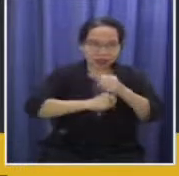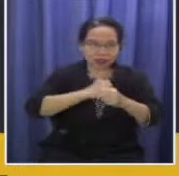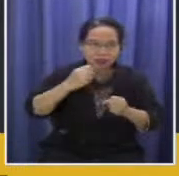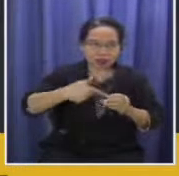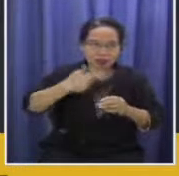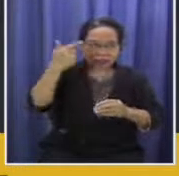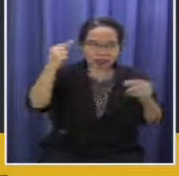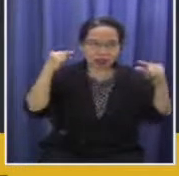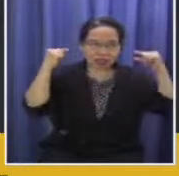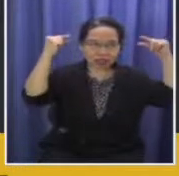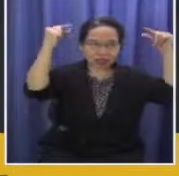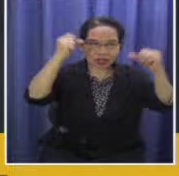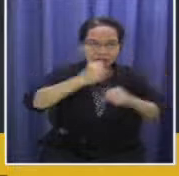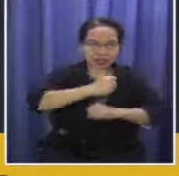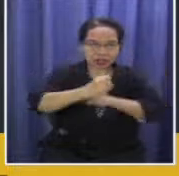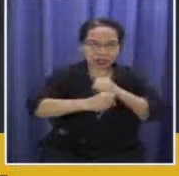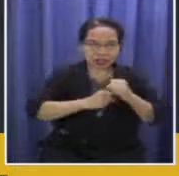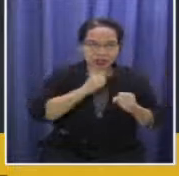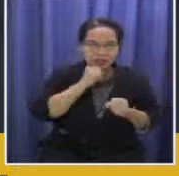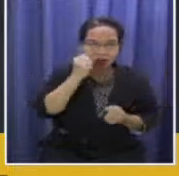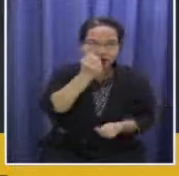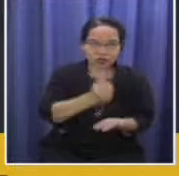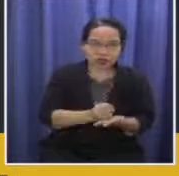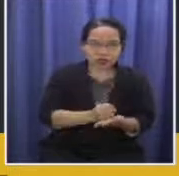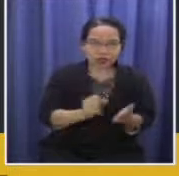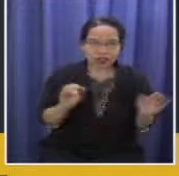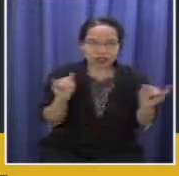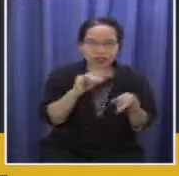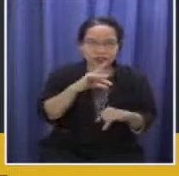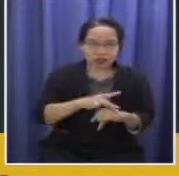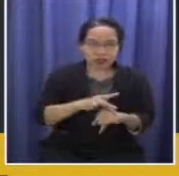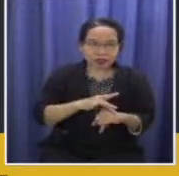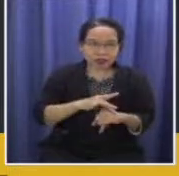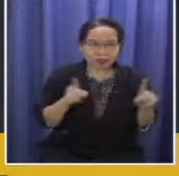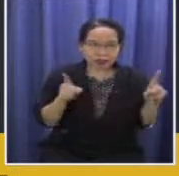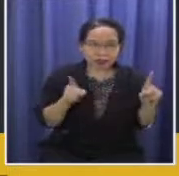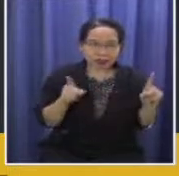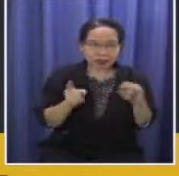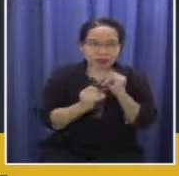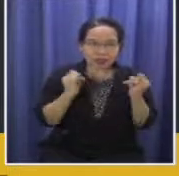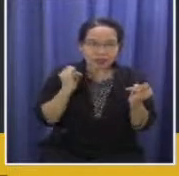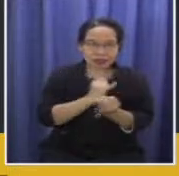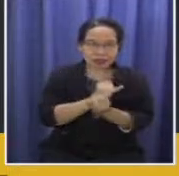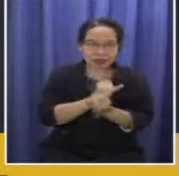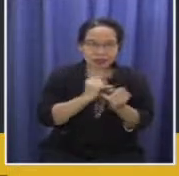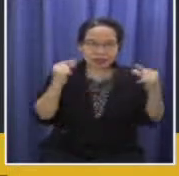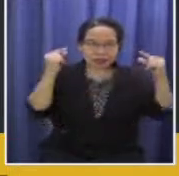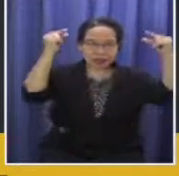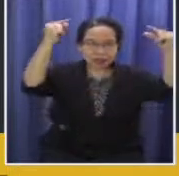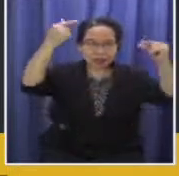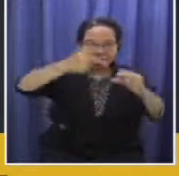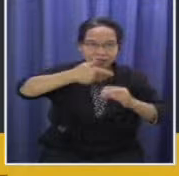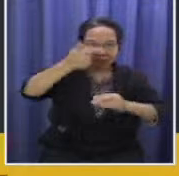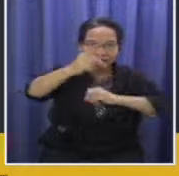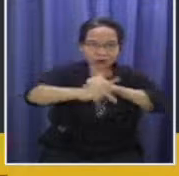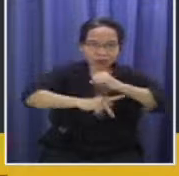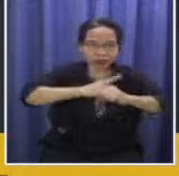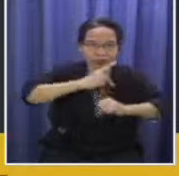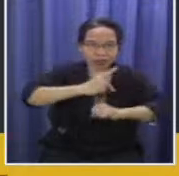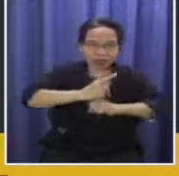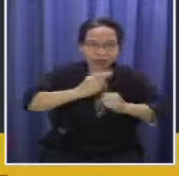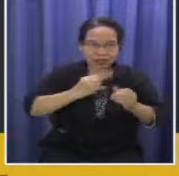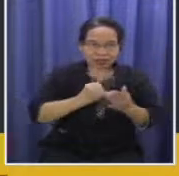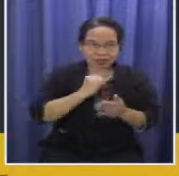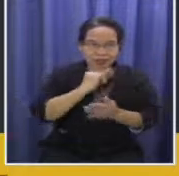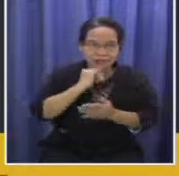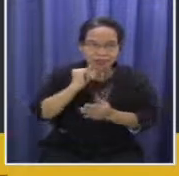gas giant. Saturn is not solid like Earth, but is instead a giant gas